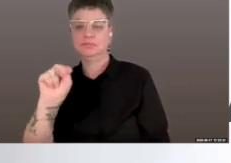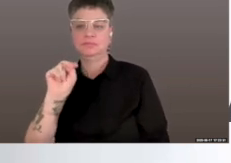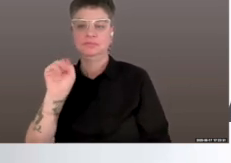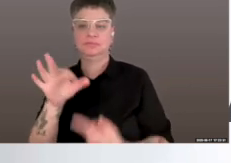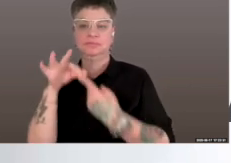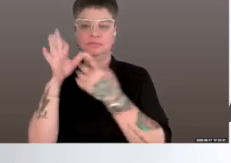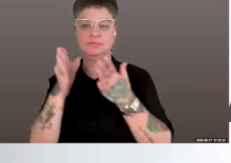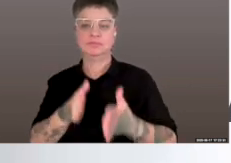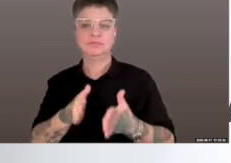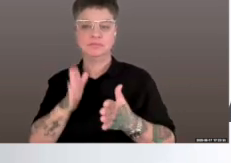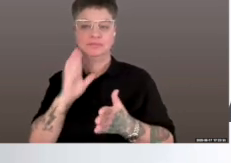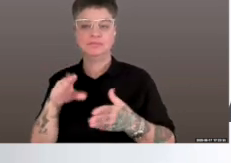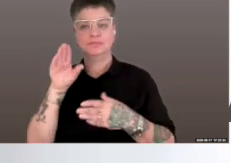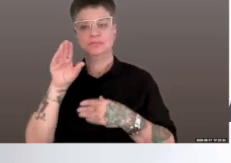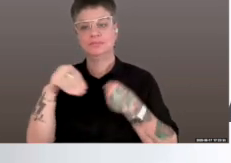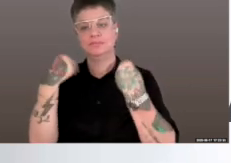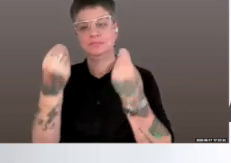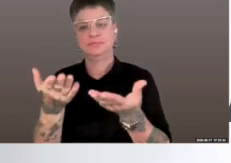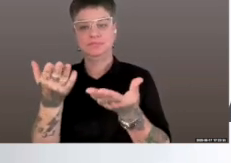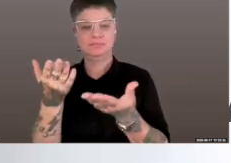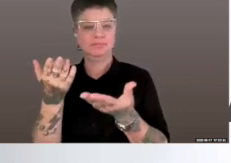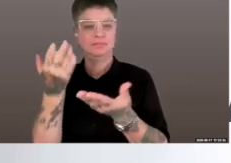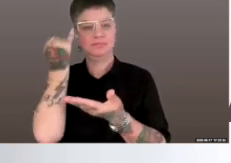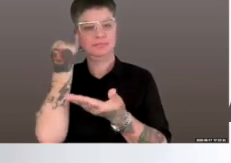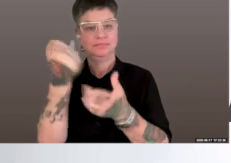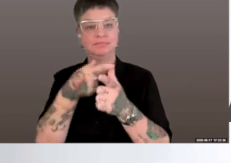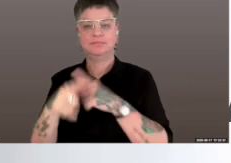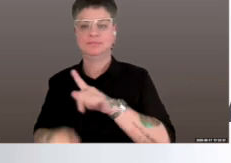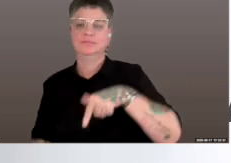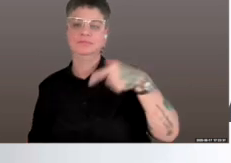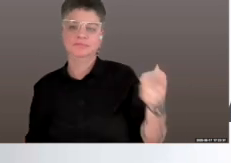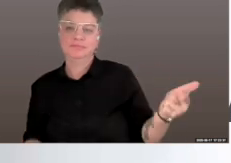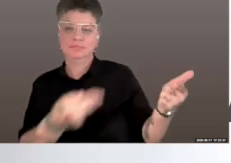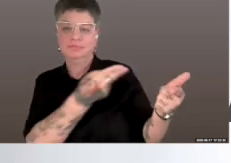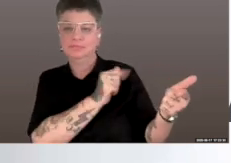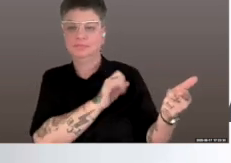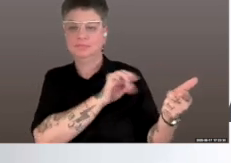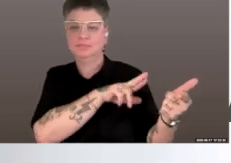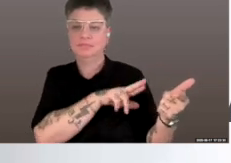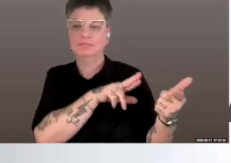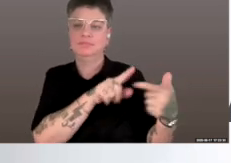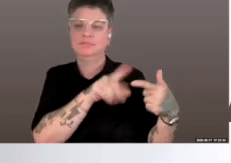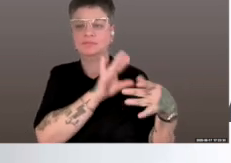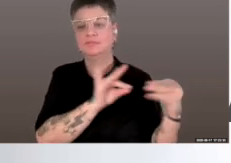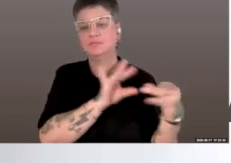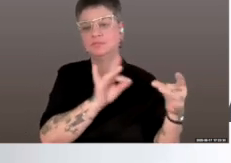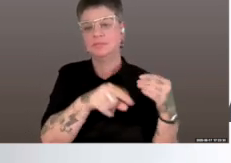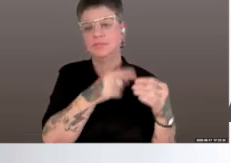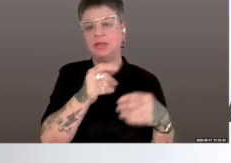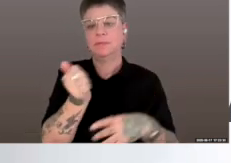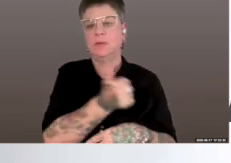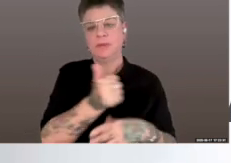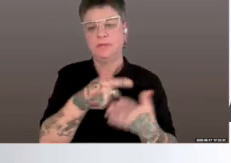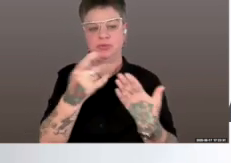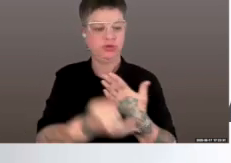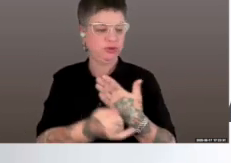supporting individuals and households with the purchase of zero-emission vehicles. On the slide is a high-level description of what each project is